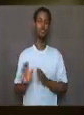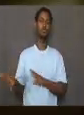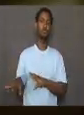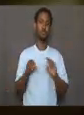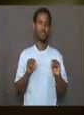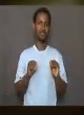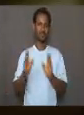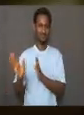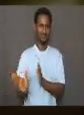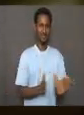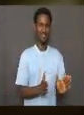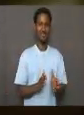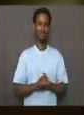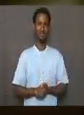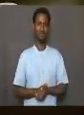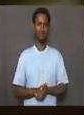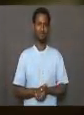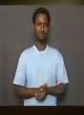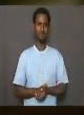Students, let's get ready.